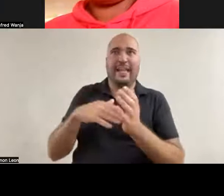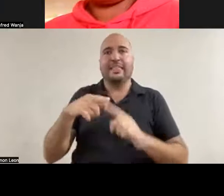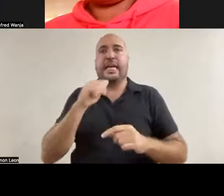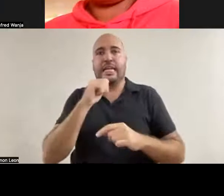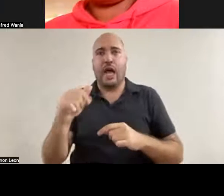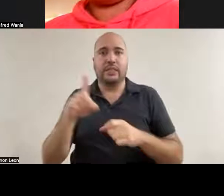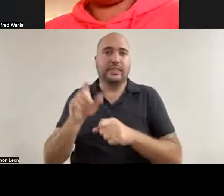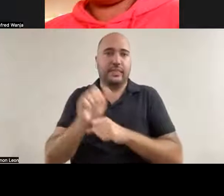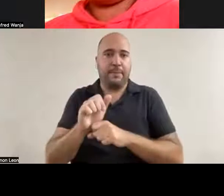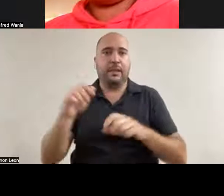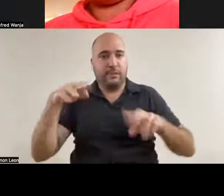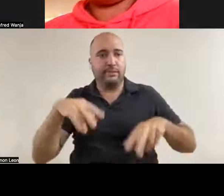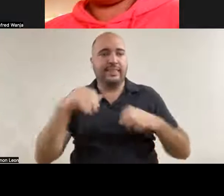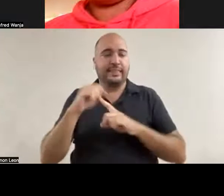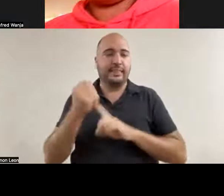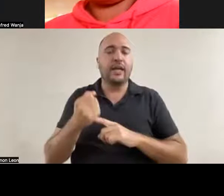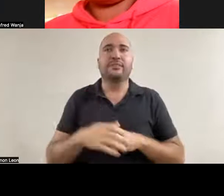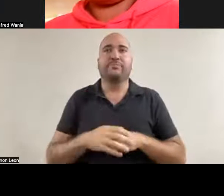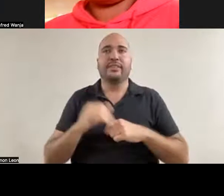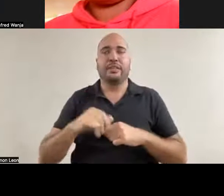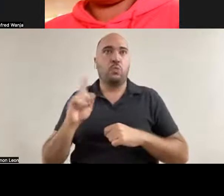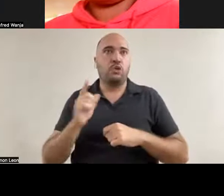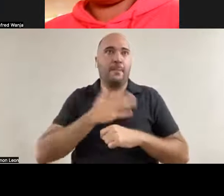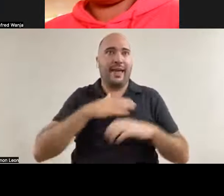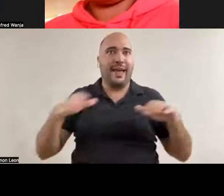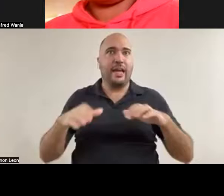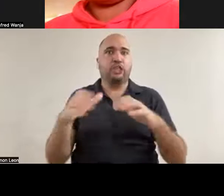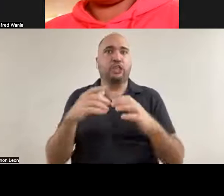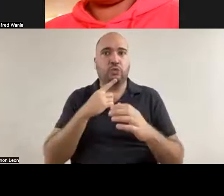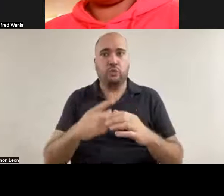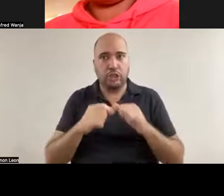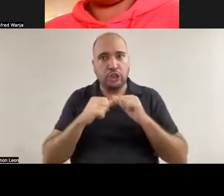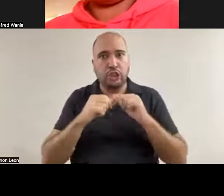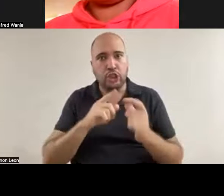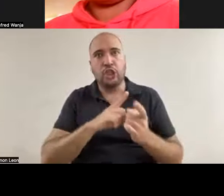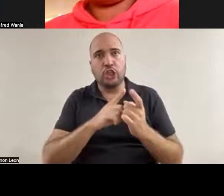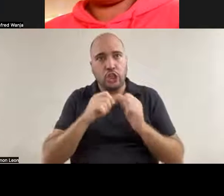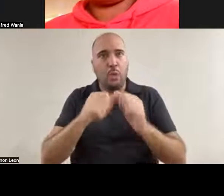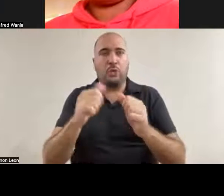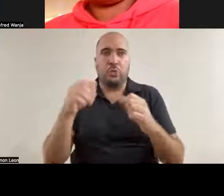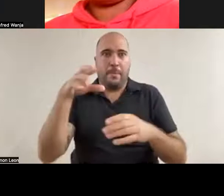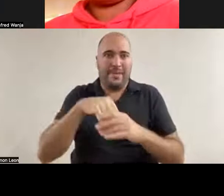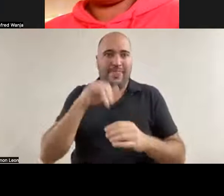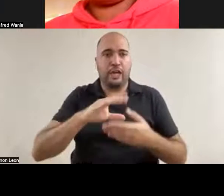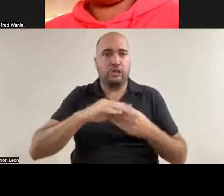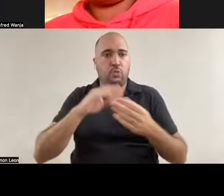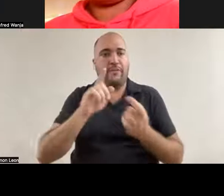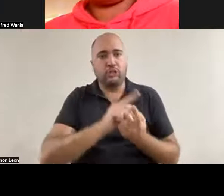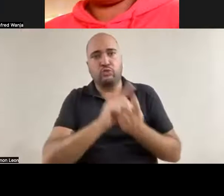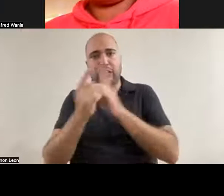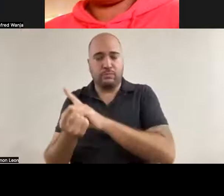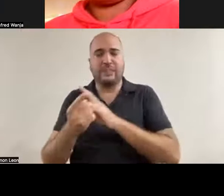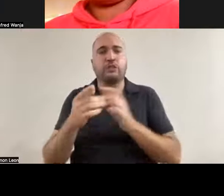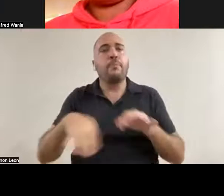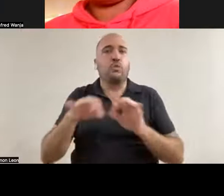has grown, is amongst this narrative of transformation. It's important to note that New Zealand,